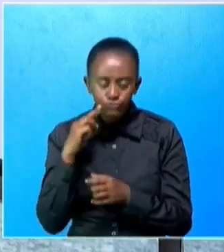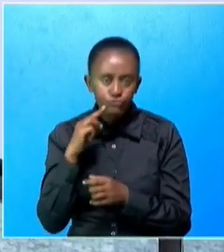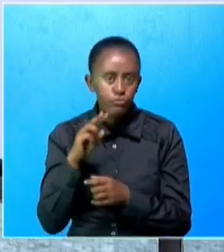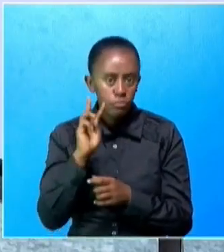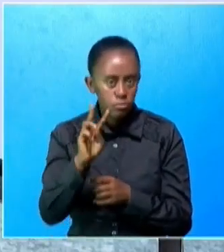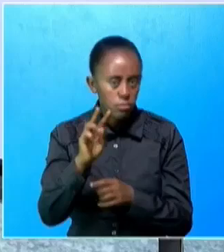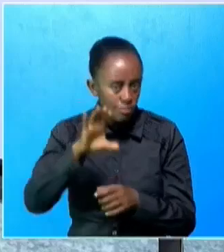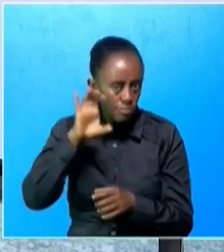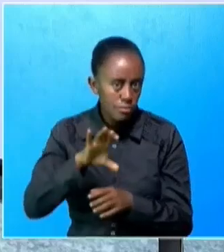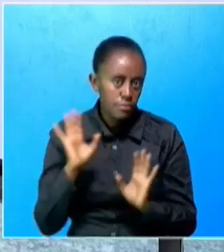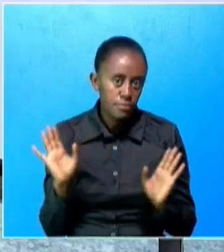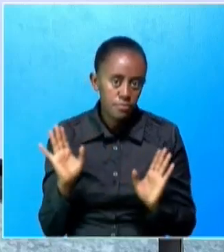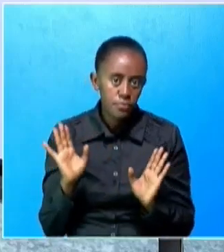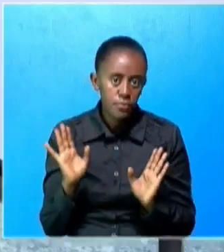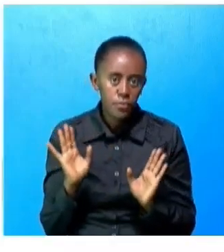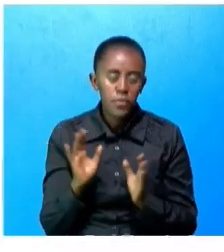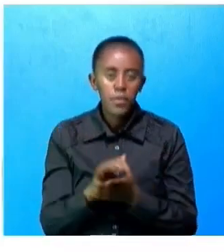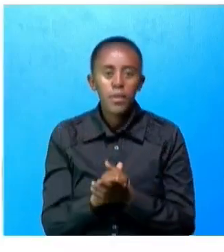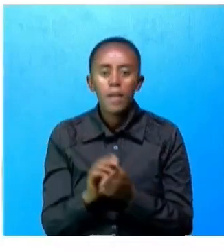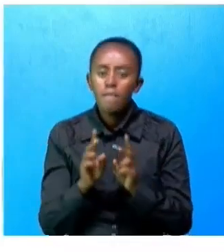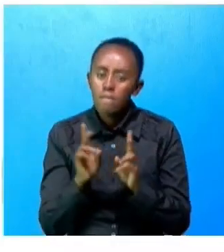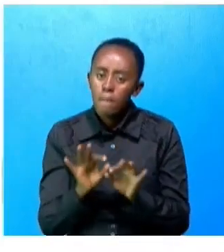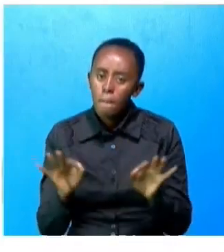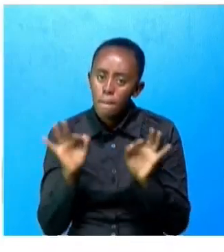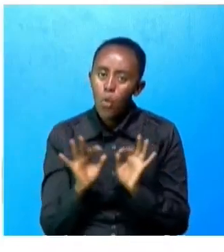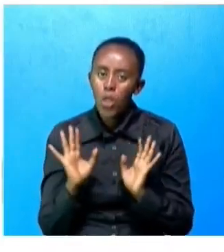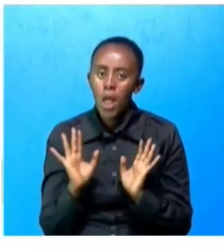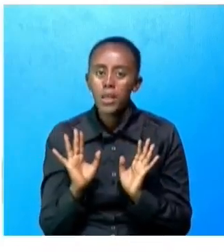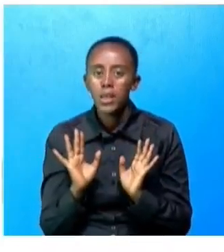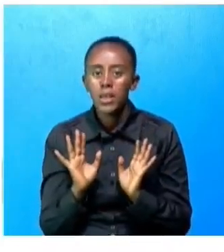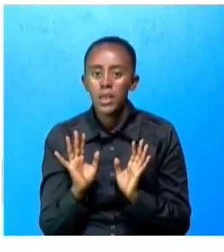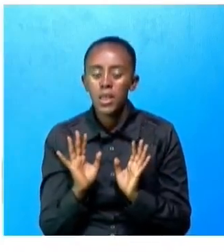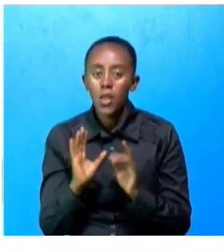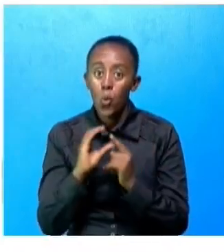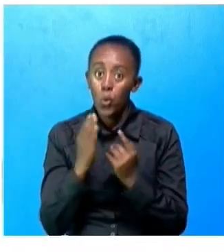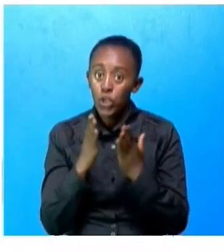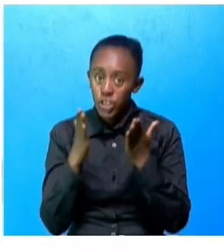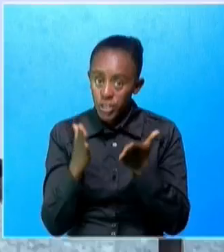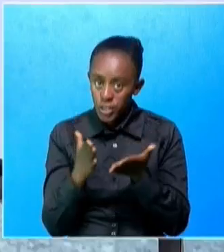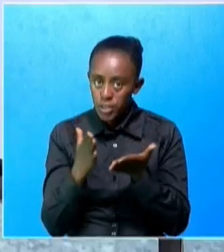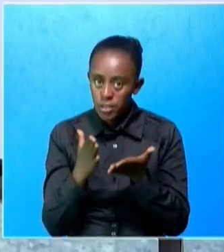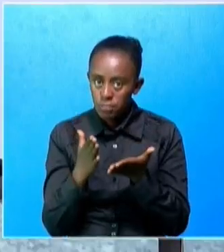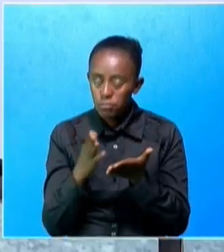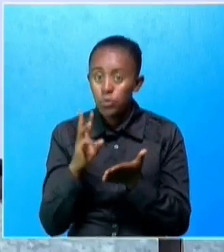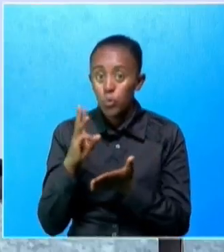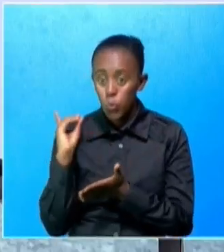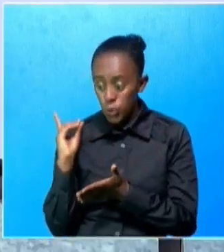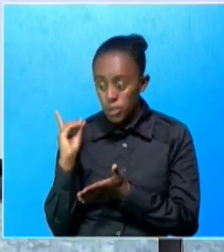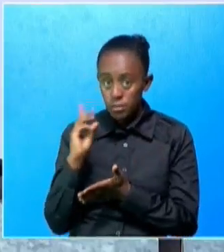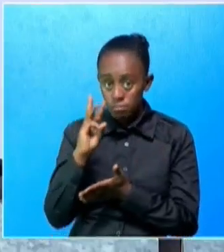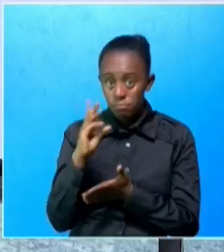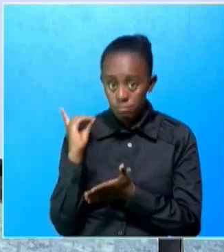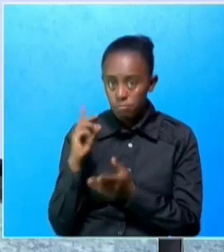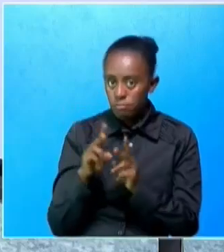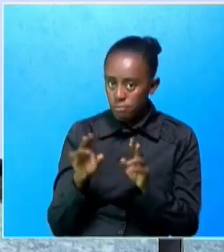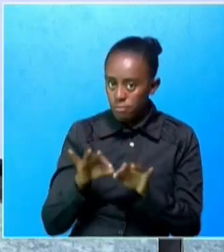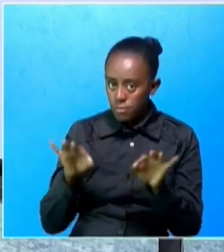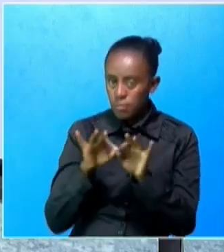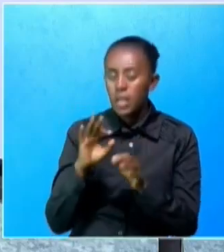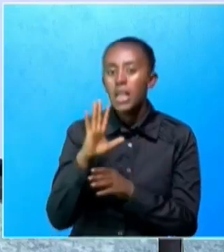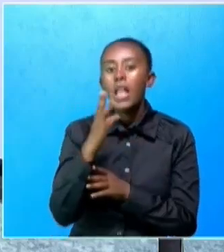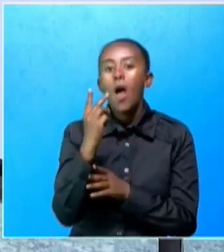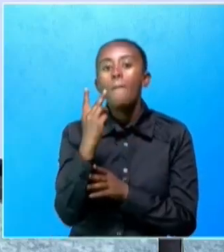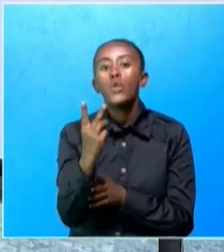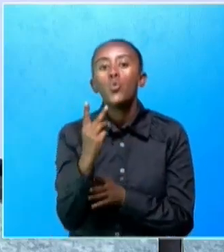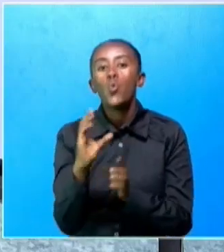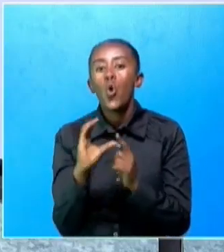type 2. Right? What is very important? Conditional so as to make type 2